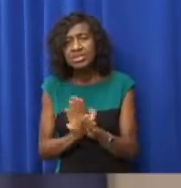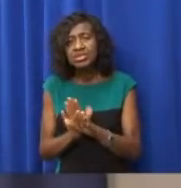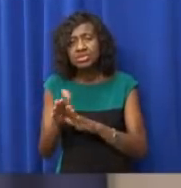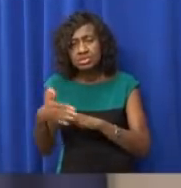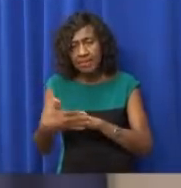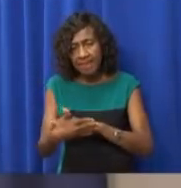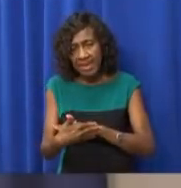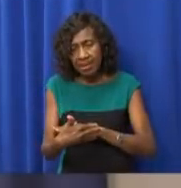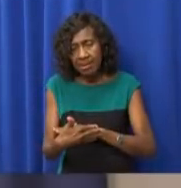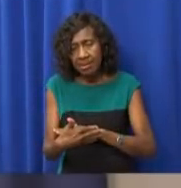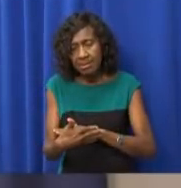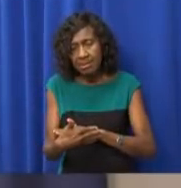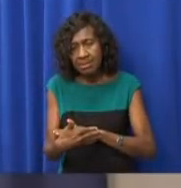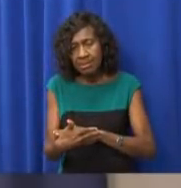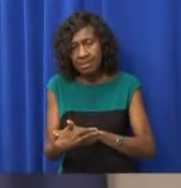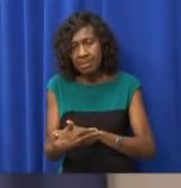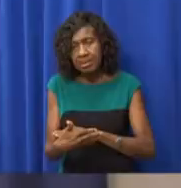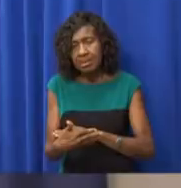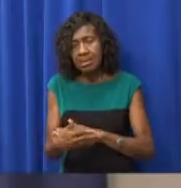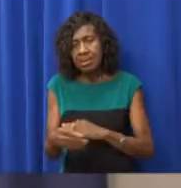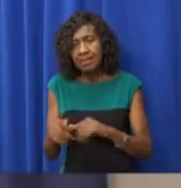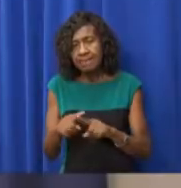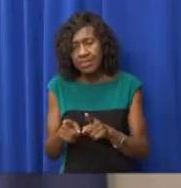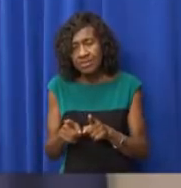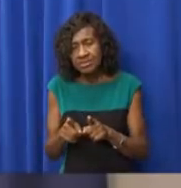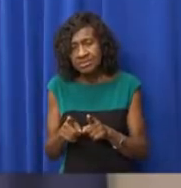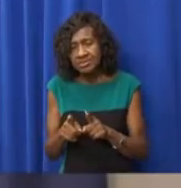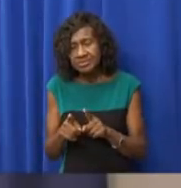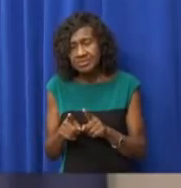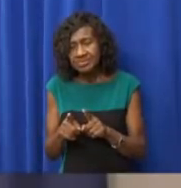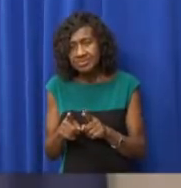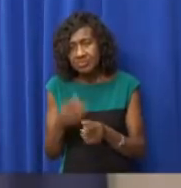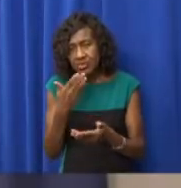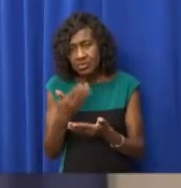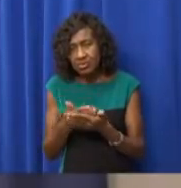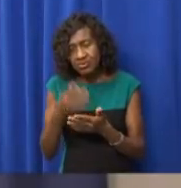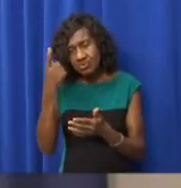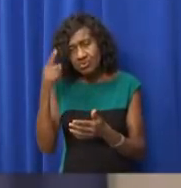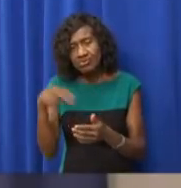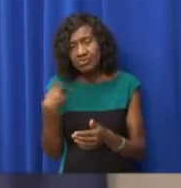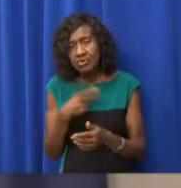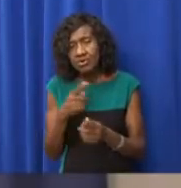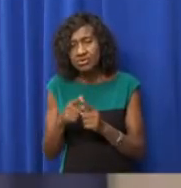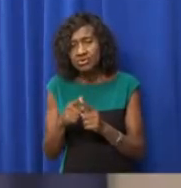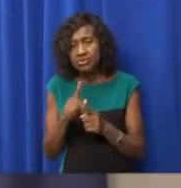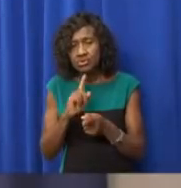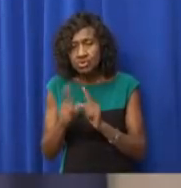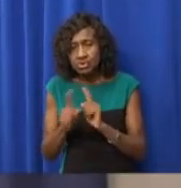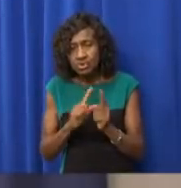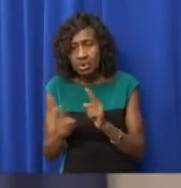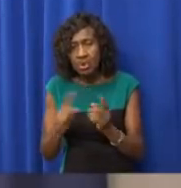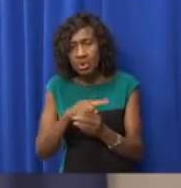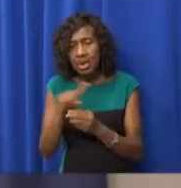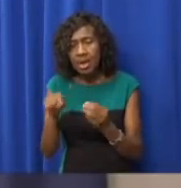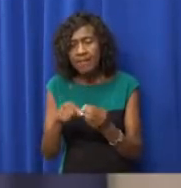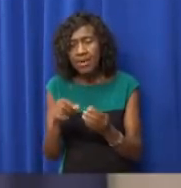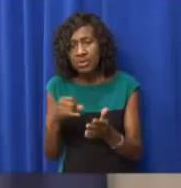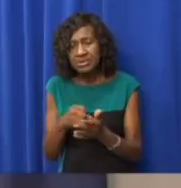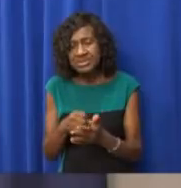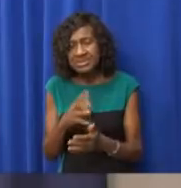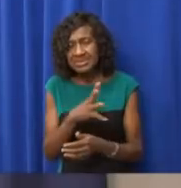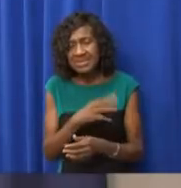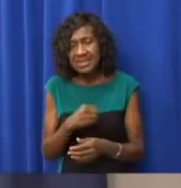but very good conversation for us to continue having, and one that I'm duly interested in. And I think the